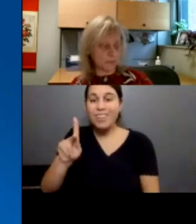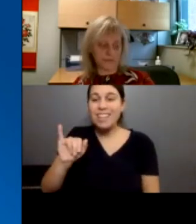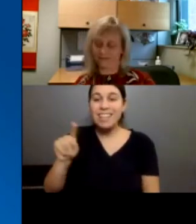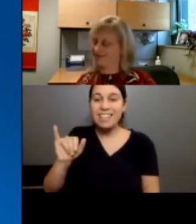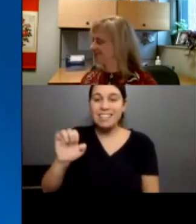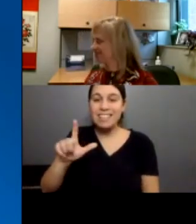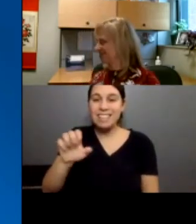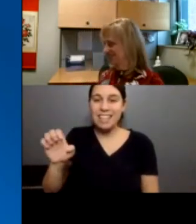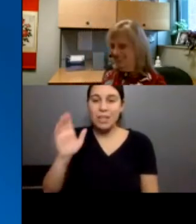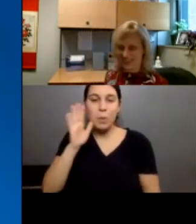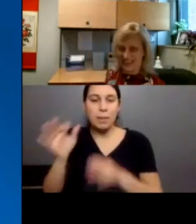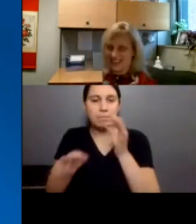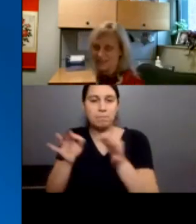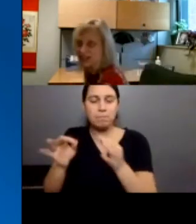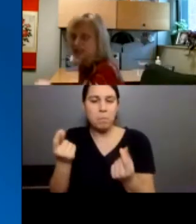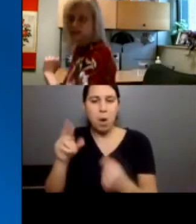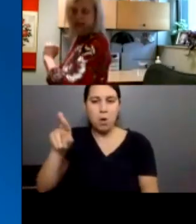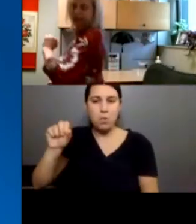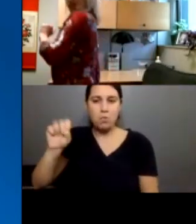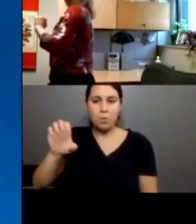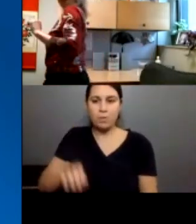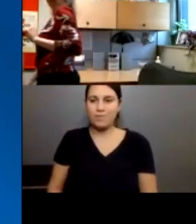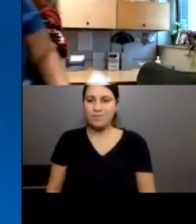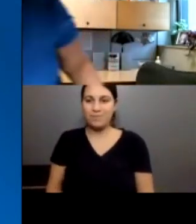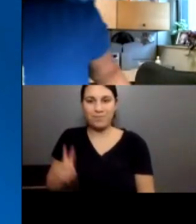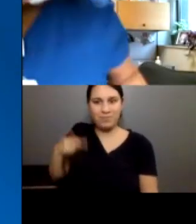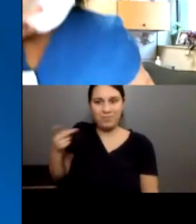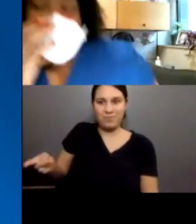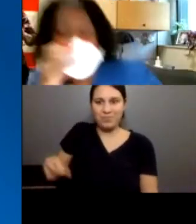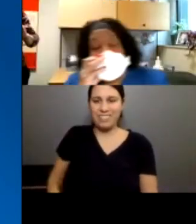you. Okay, Kizzy, we're gonna switch places.